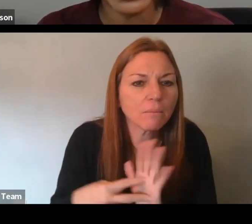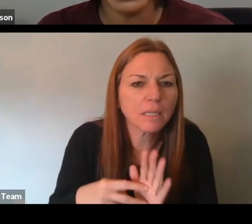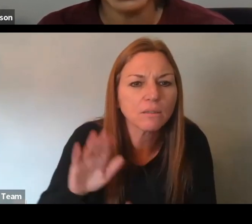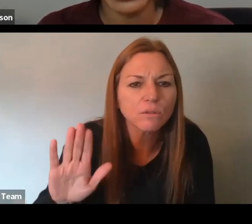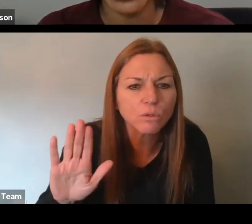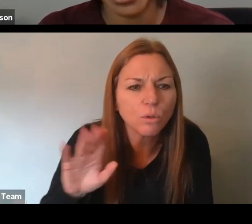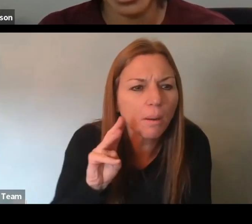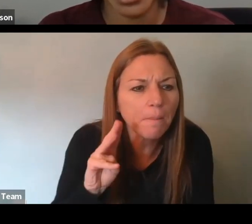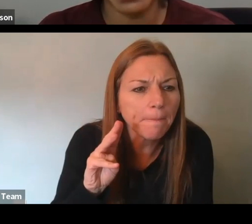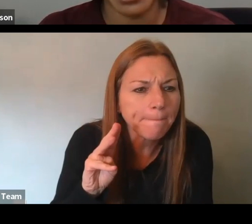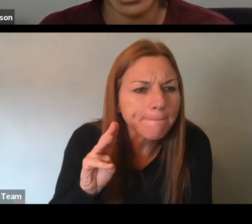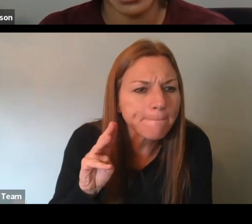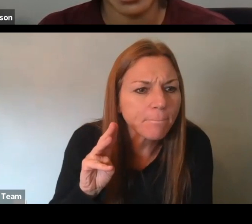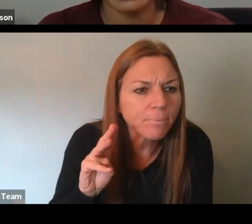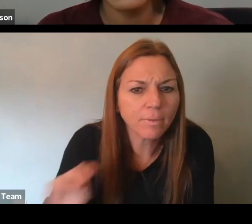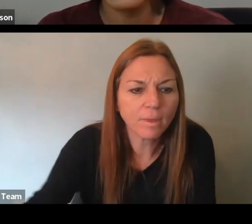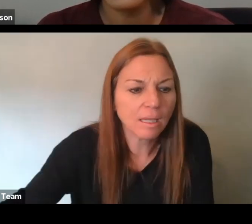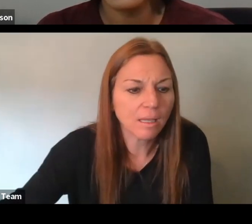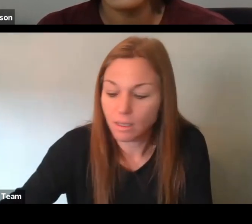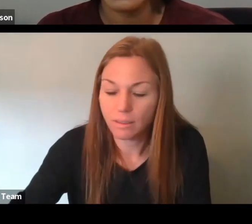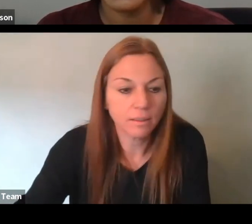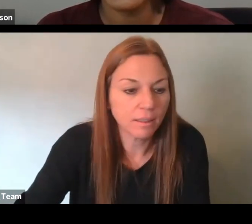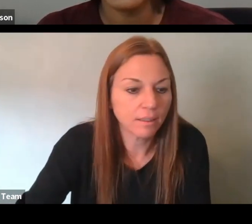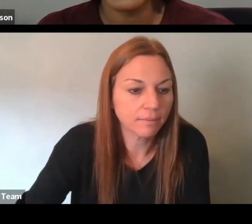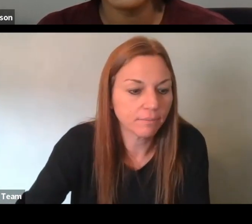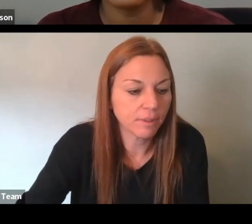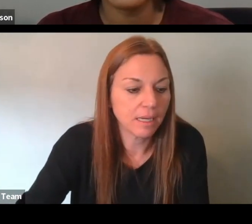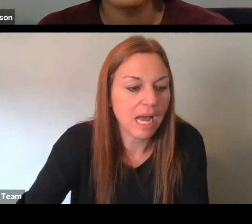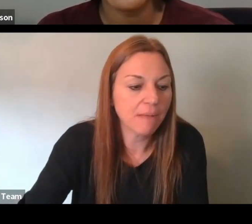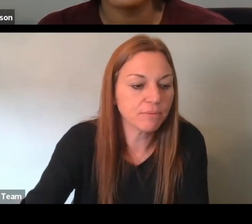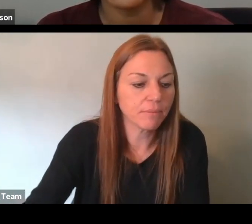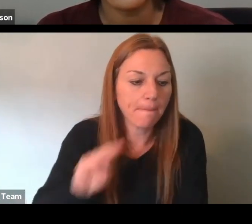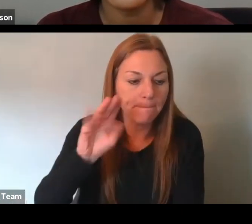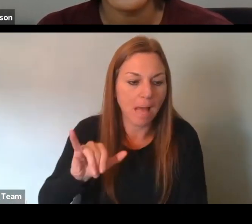brain together. And we see lesions.